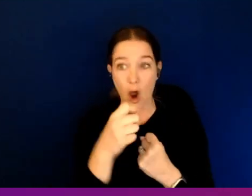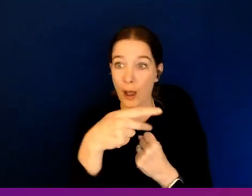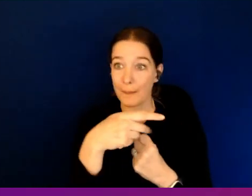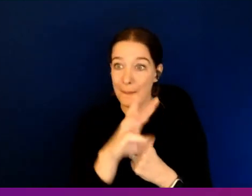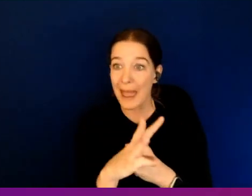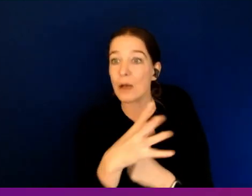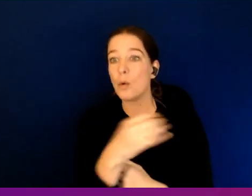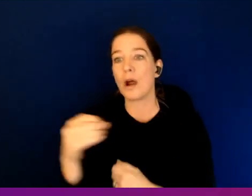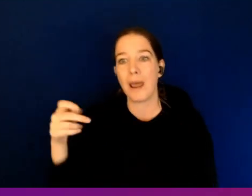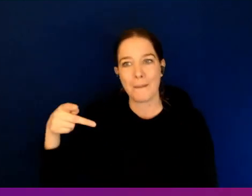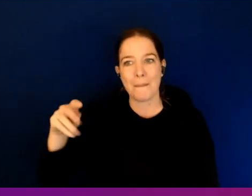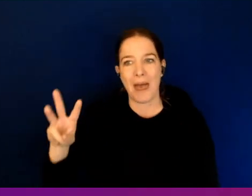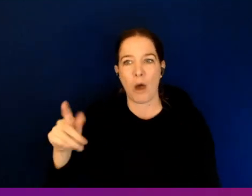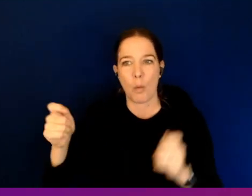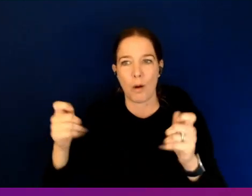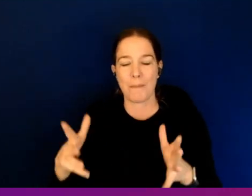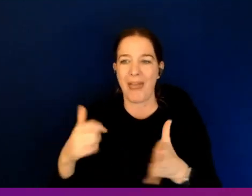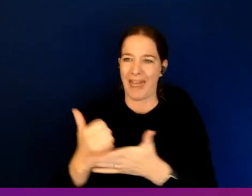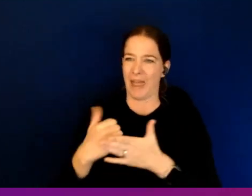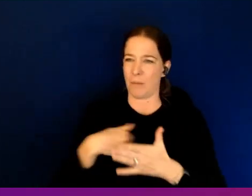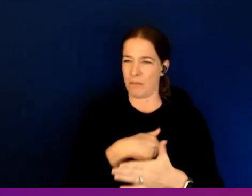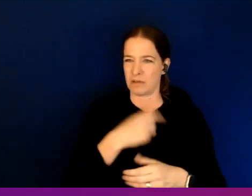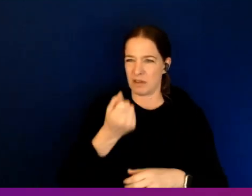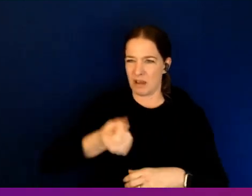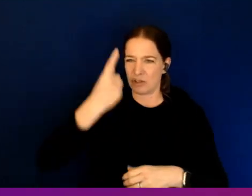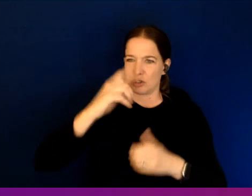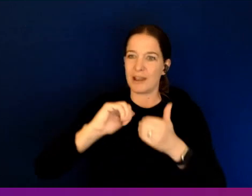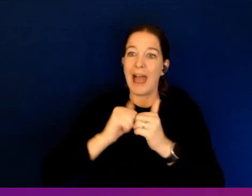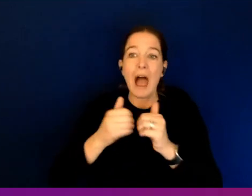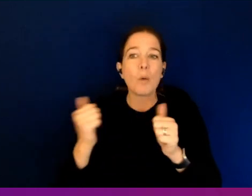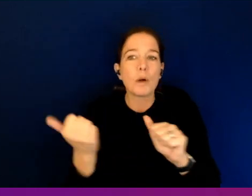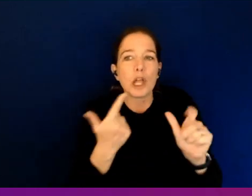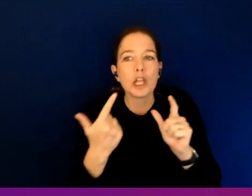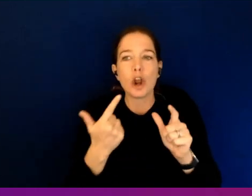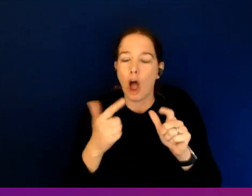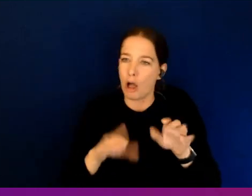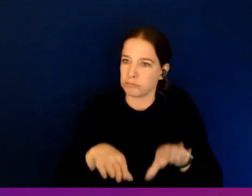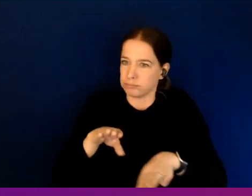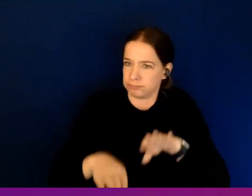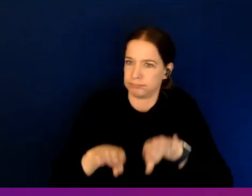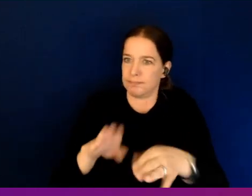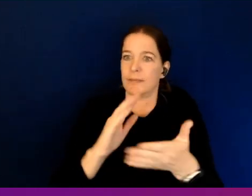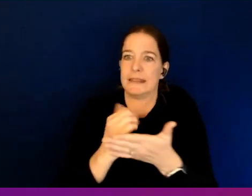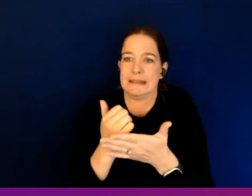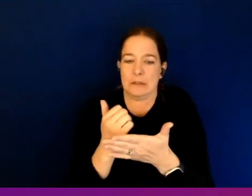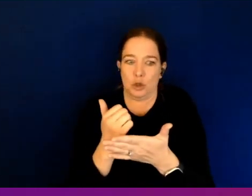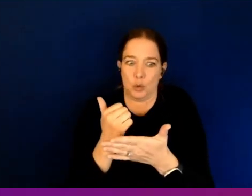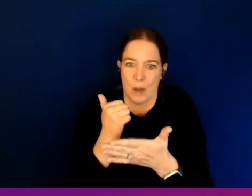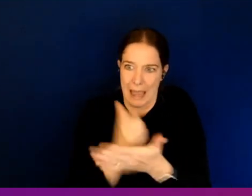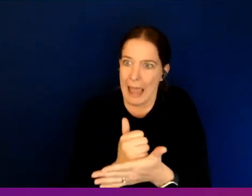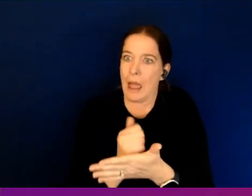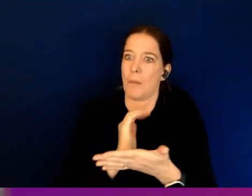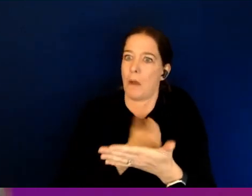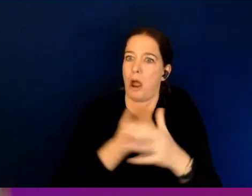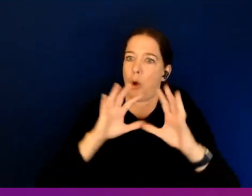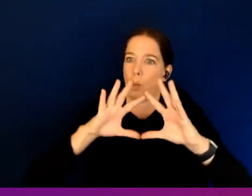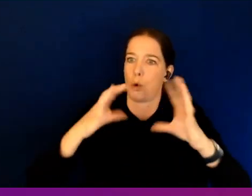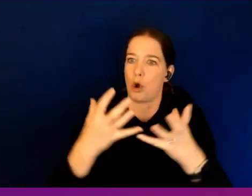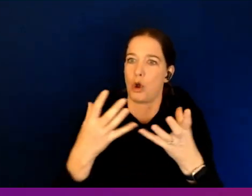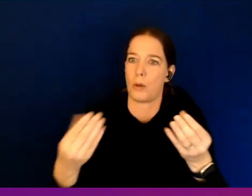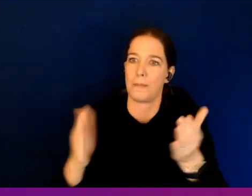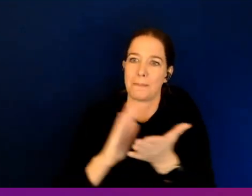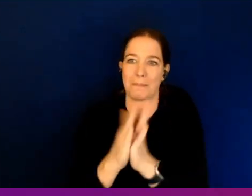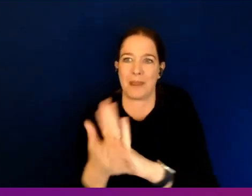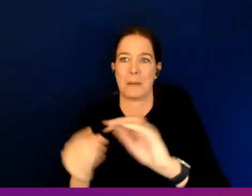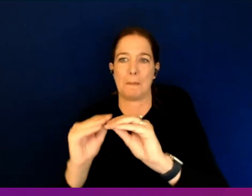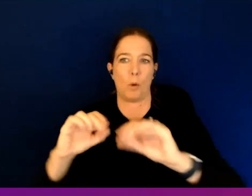us understand how we can all take meaningful steps to secure our world. Now, we hope you've enjoyed today's session as we kick off